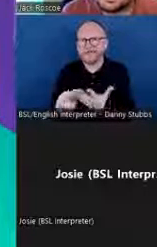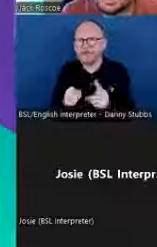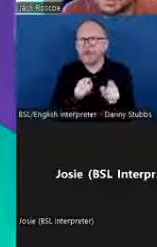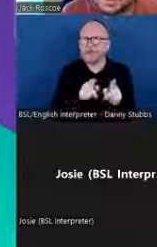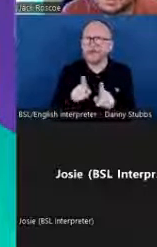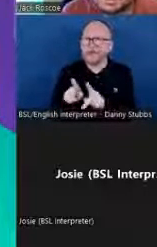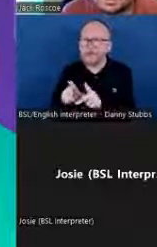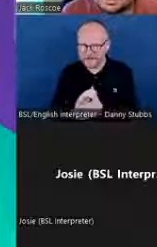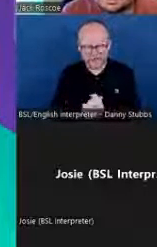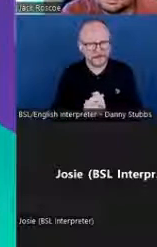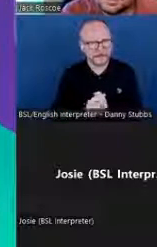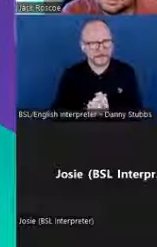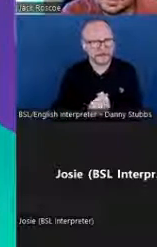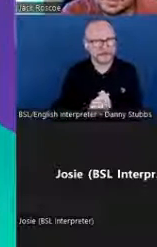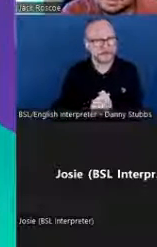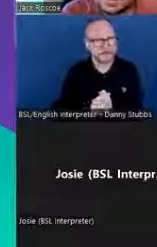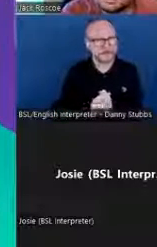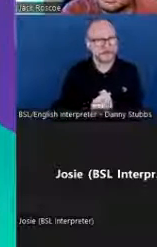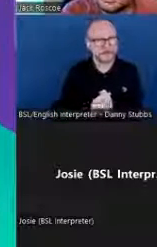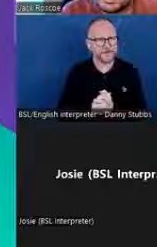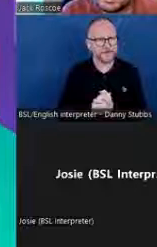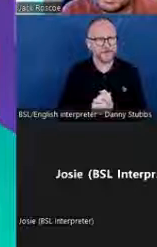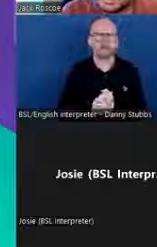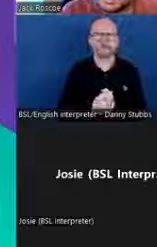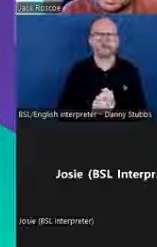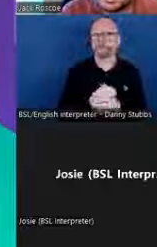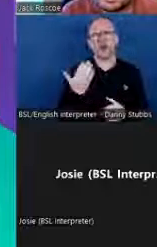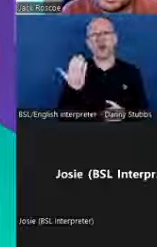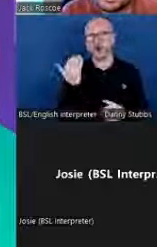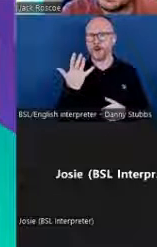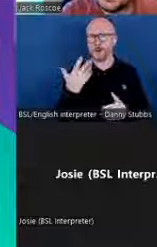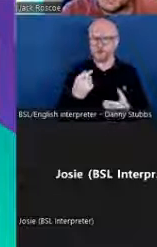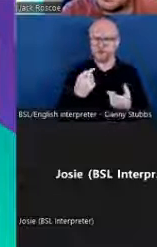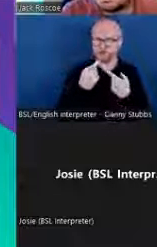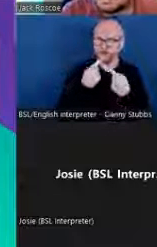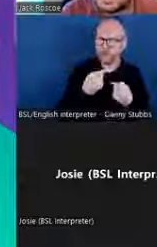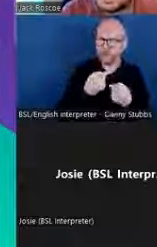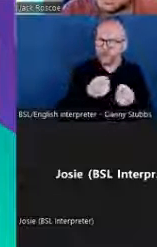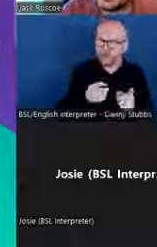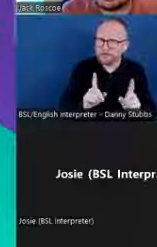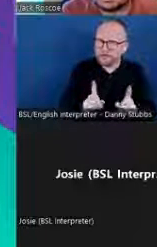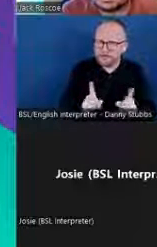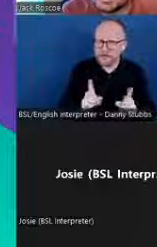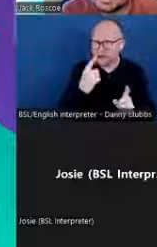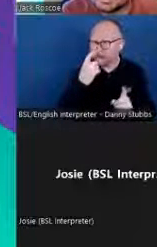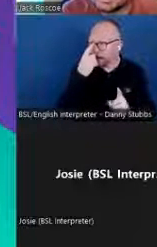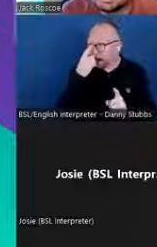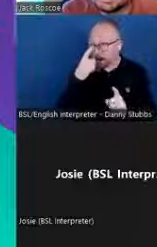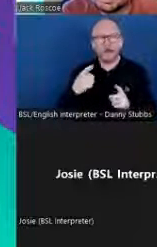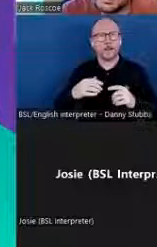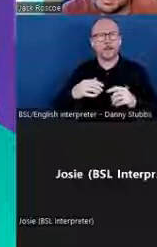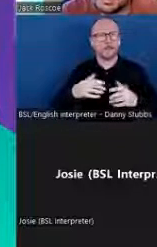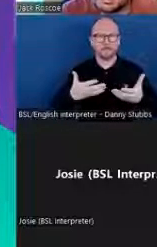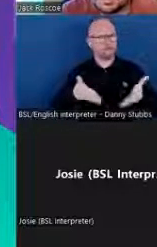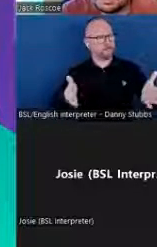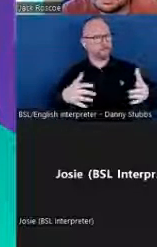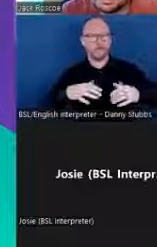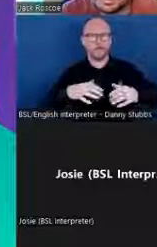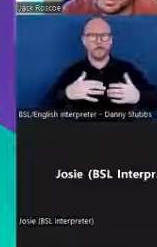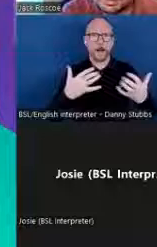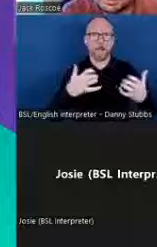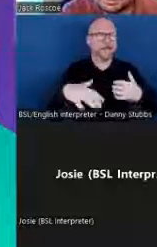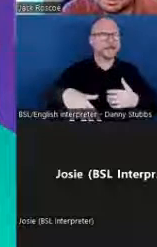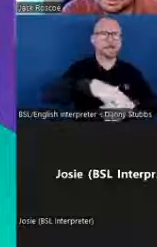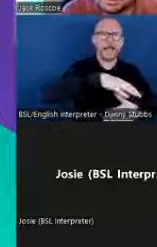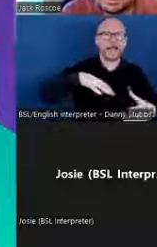So I mentioned at the start that we need to be mindful that audience data collection can be more challenging in public spaces. So